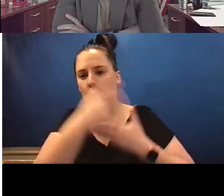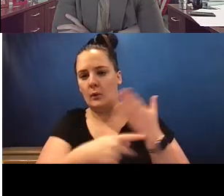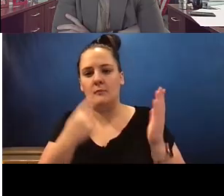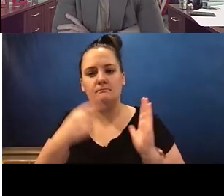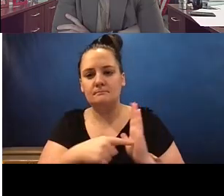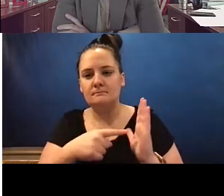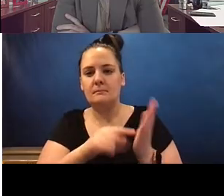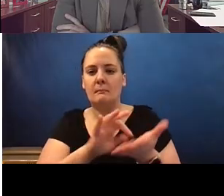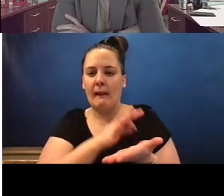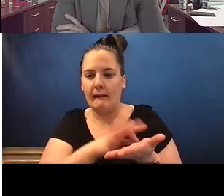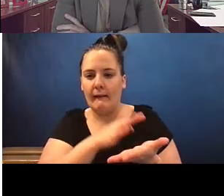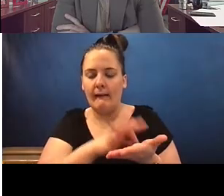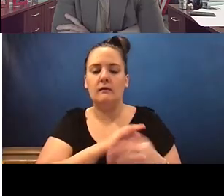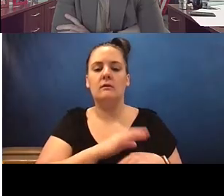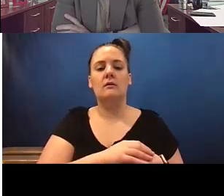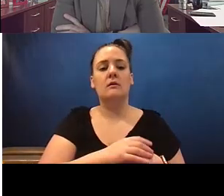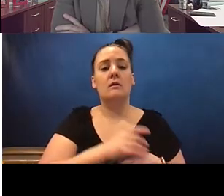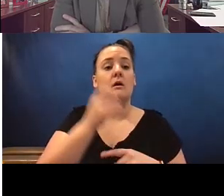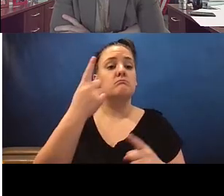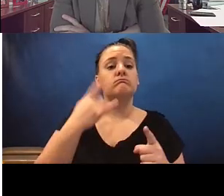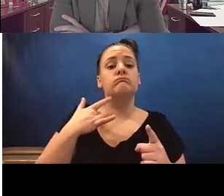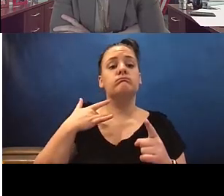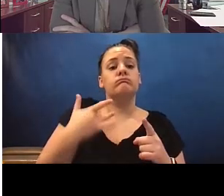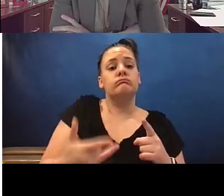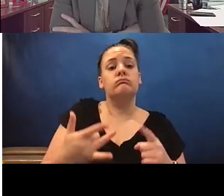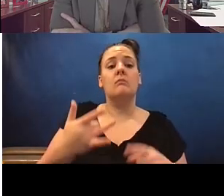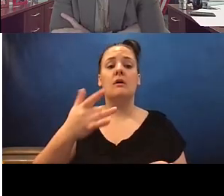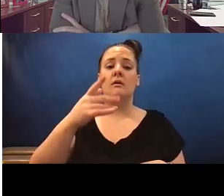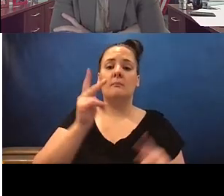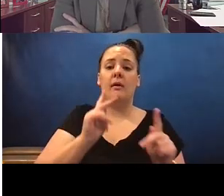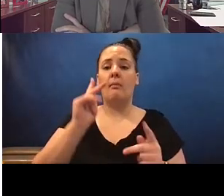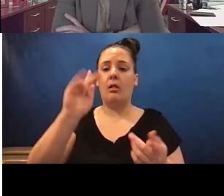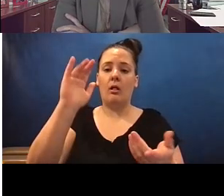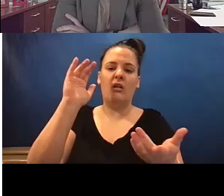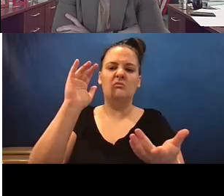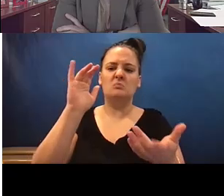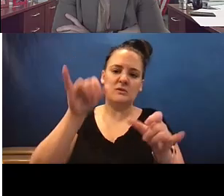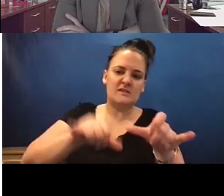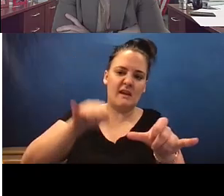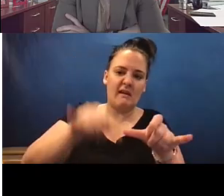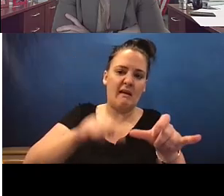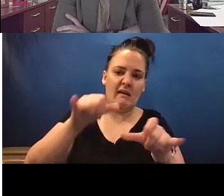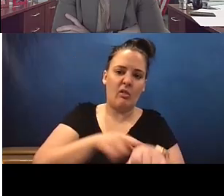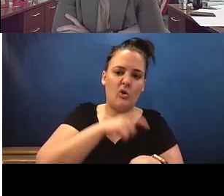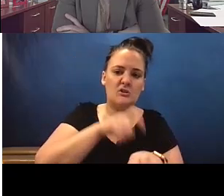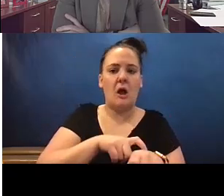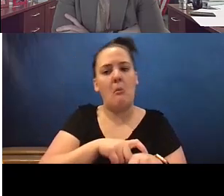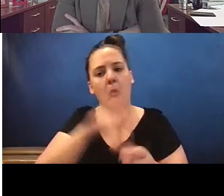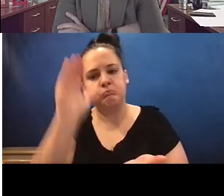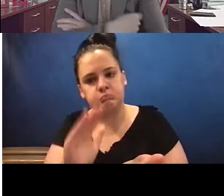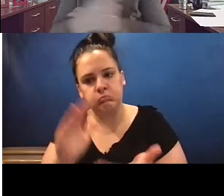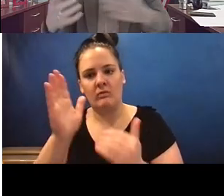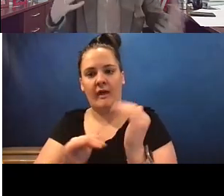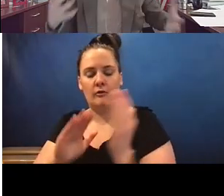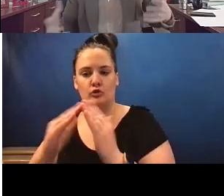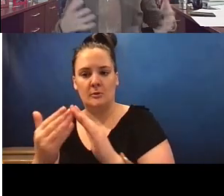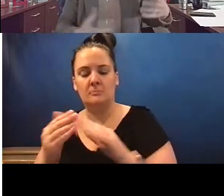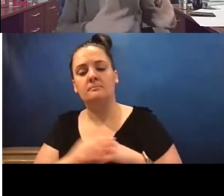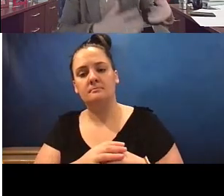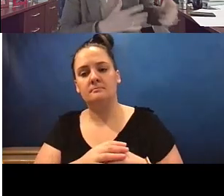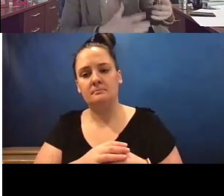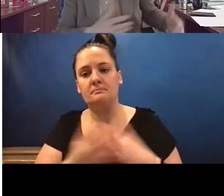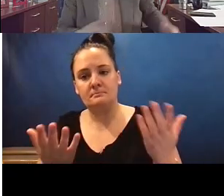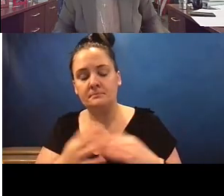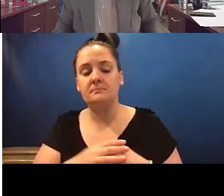Far fewer inpatient beds and stays, and they depend on outpatient clinic services, the rural health clinics. There isn't a large system